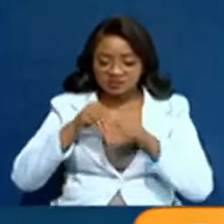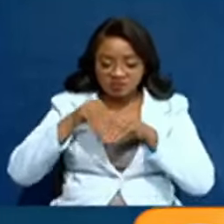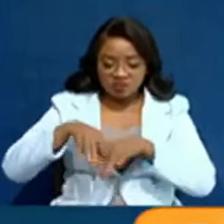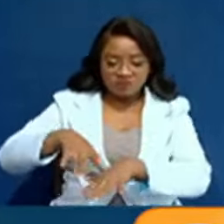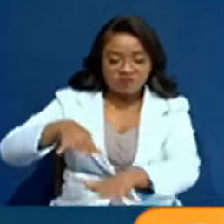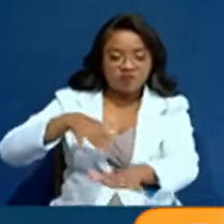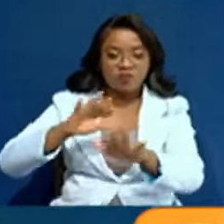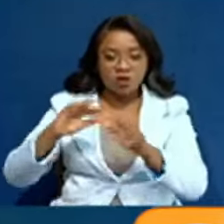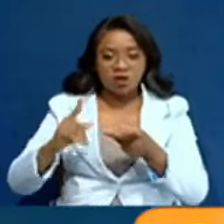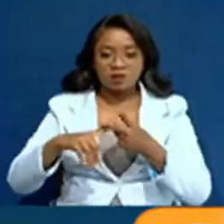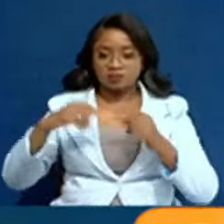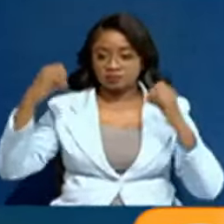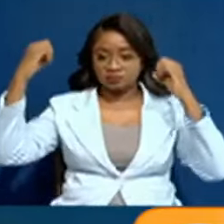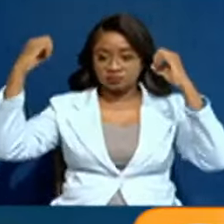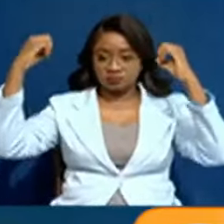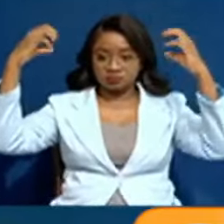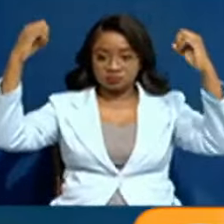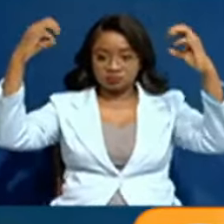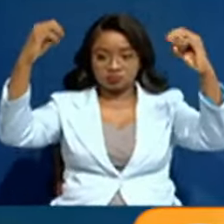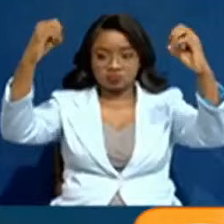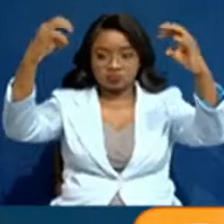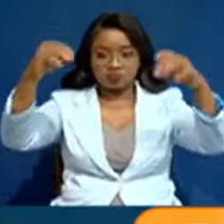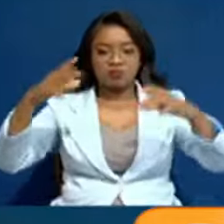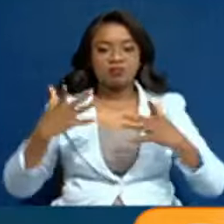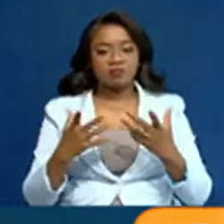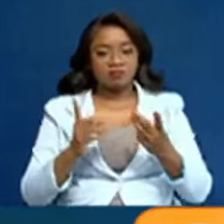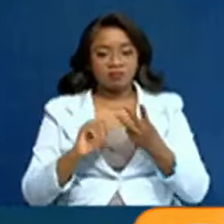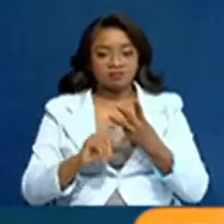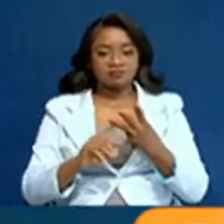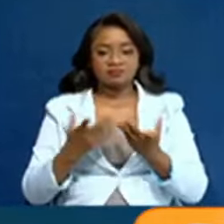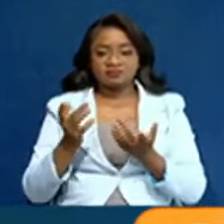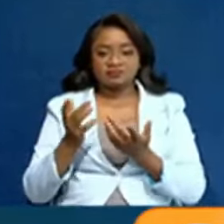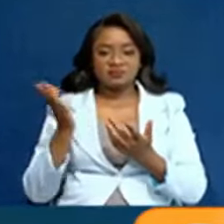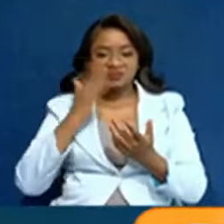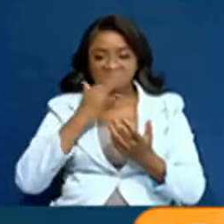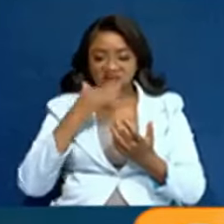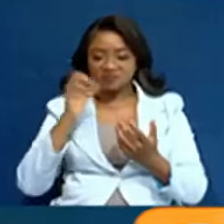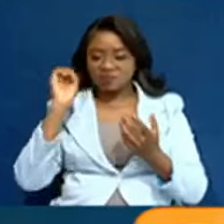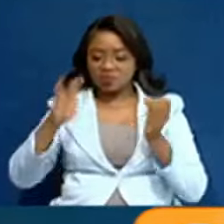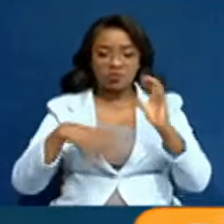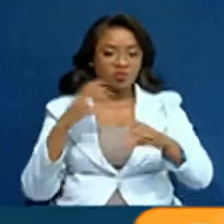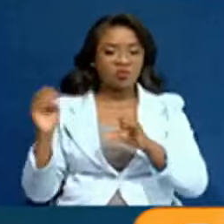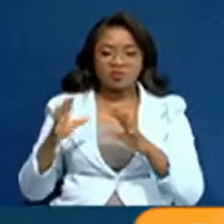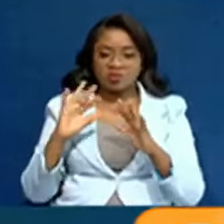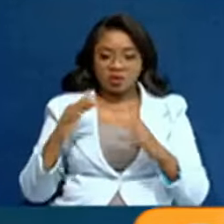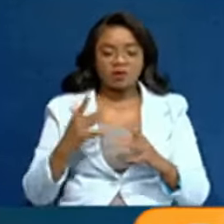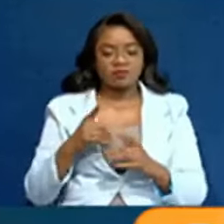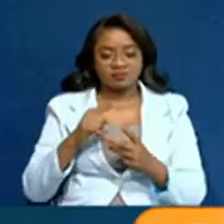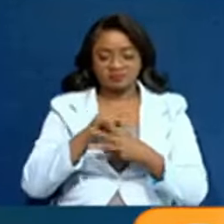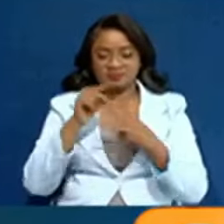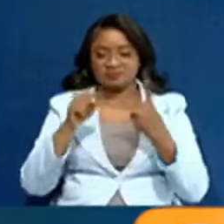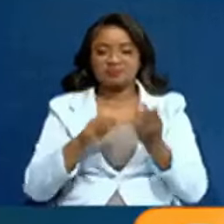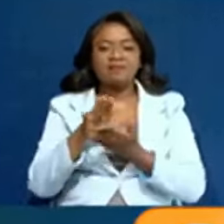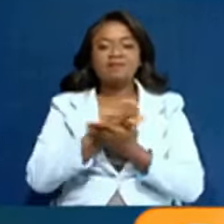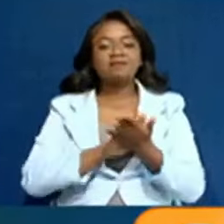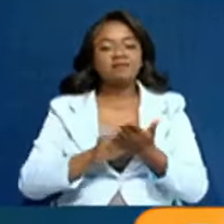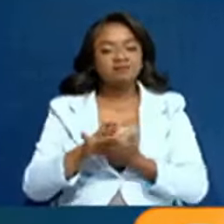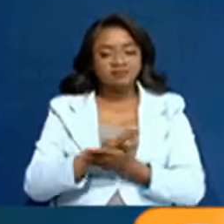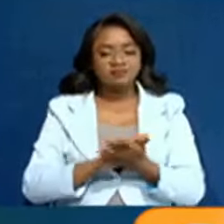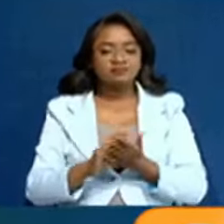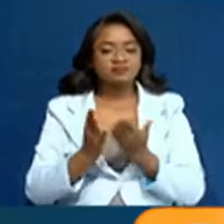lighting, proper solid waste management. We have to, I think one of the things that